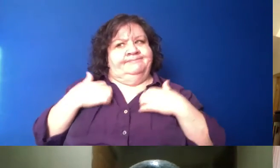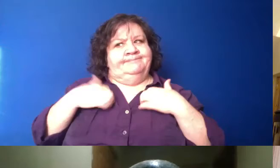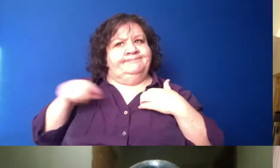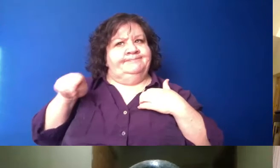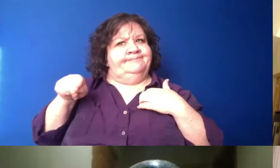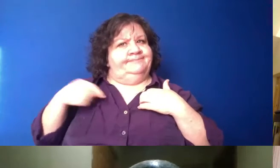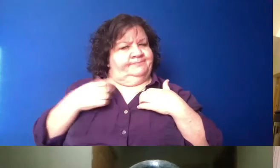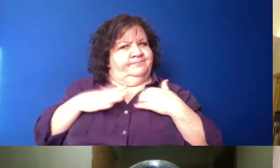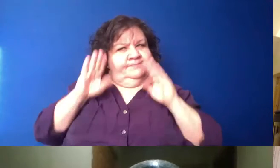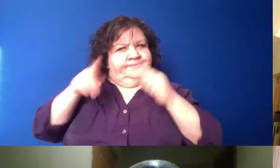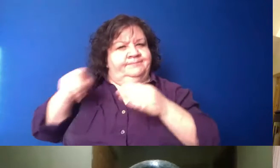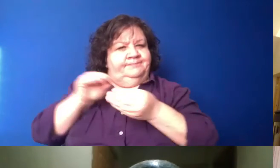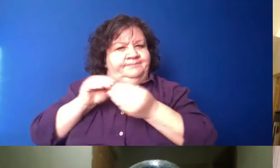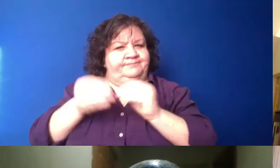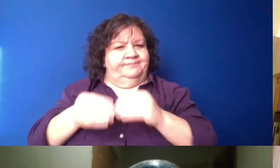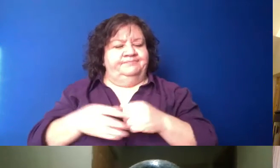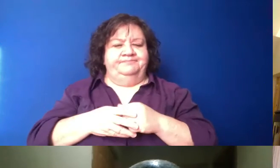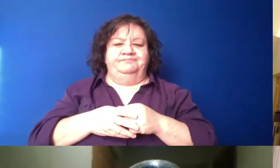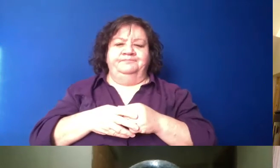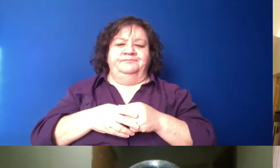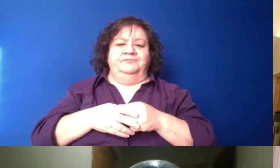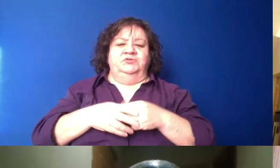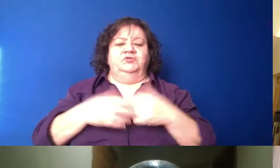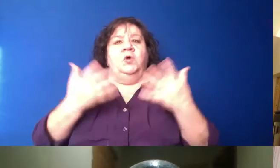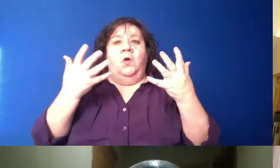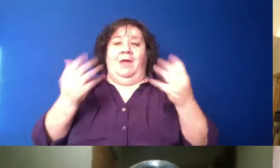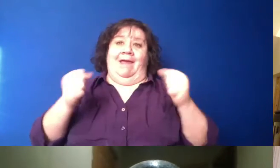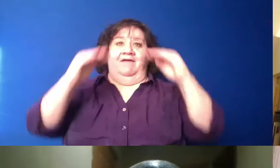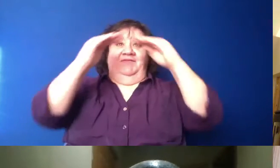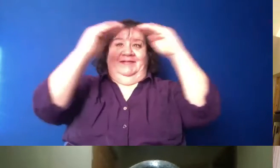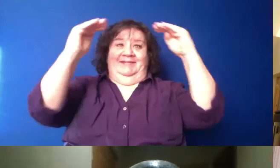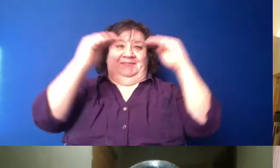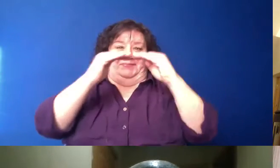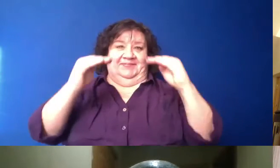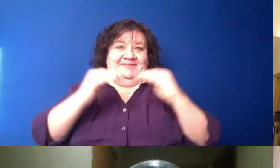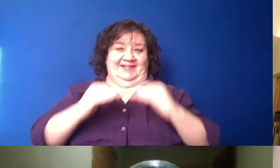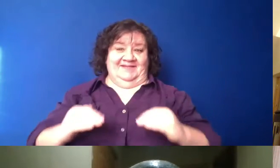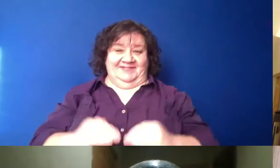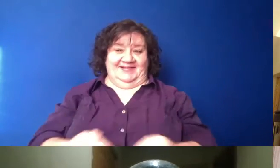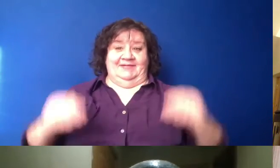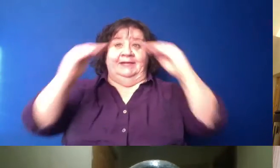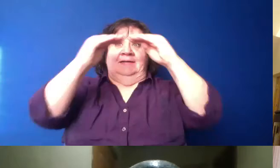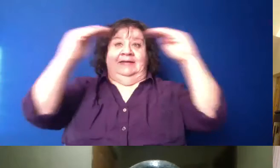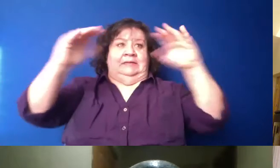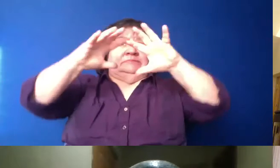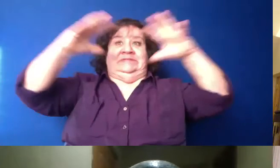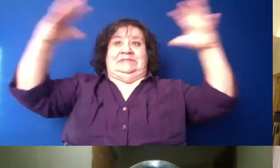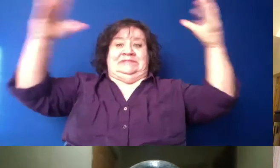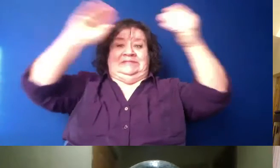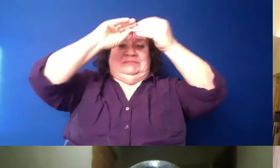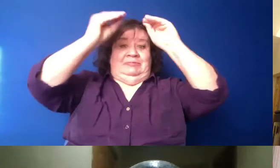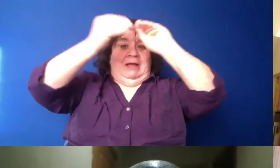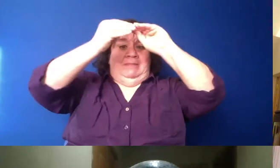take disability fully into account. A second layer might have to do with intersectionalities. And by the way, I'm